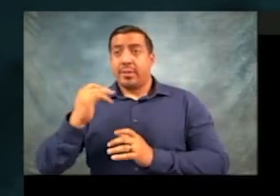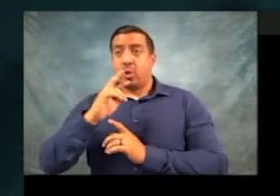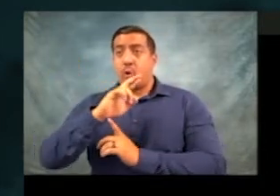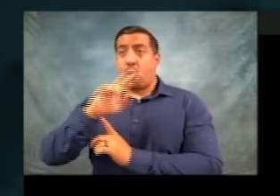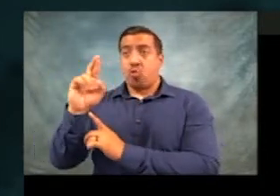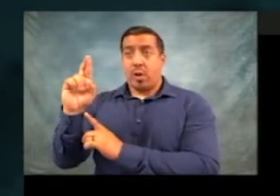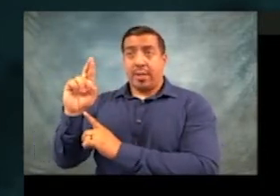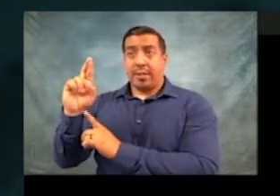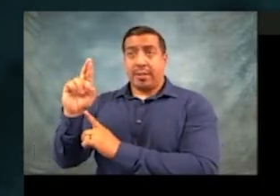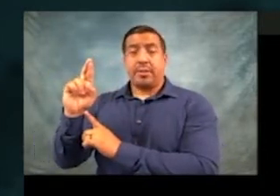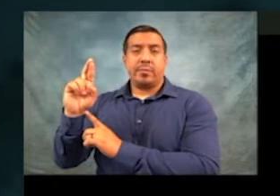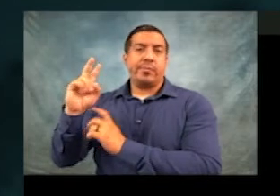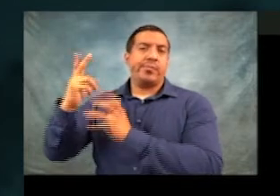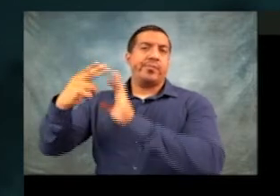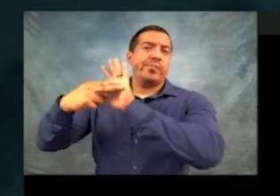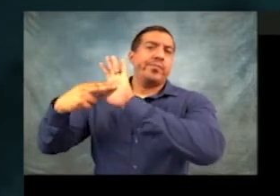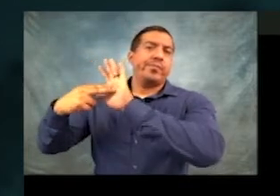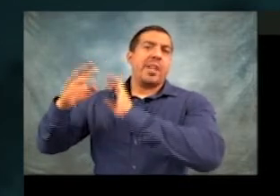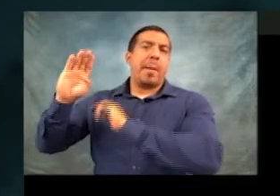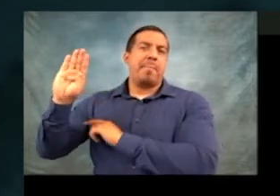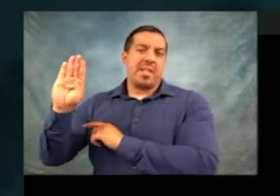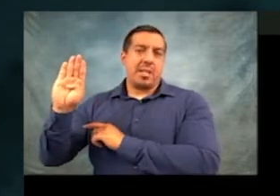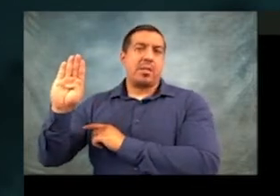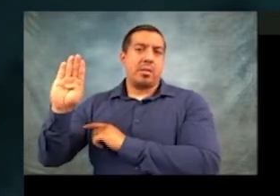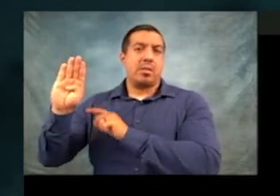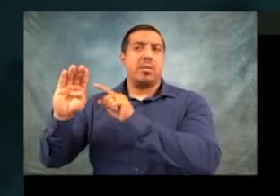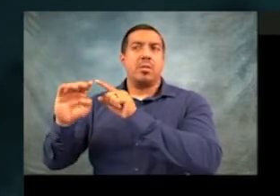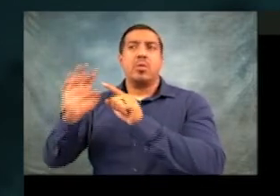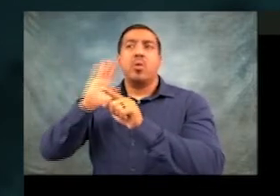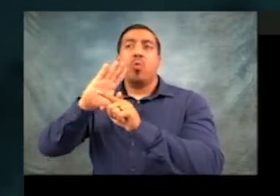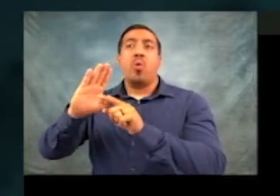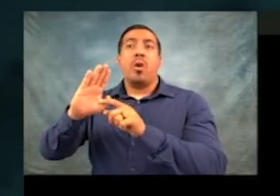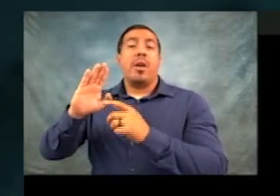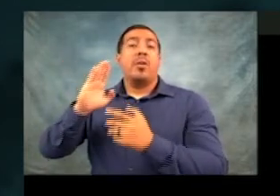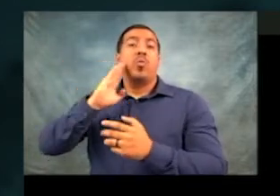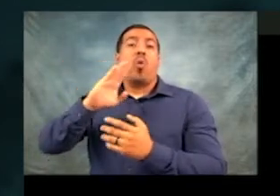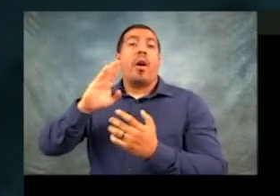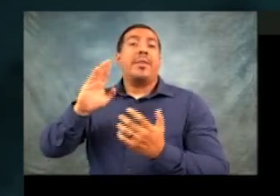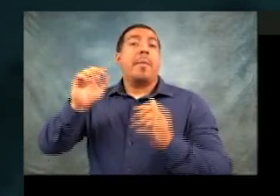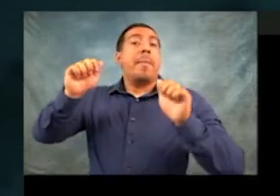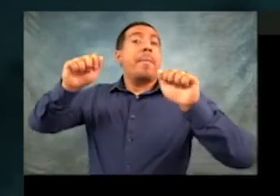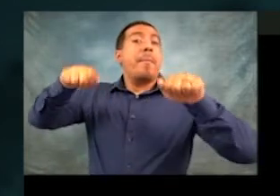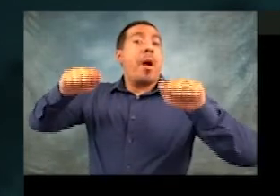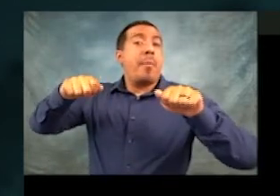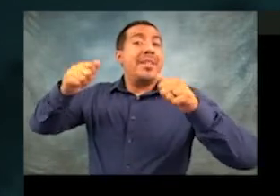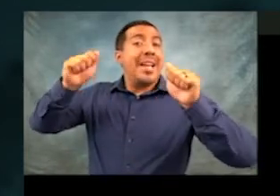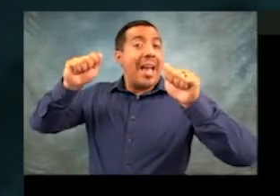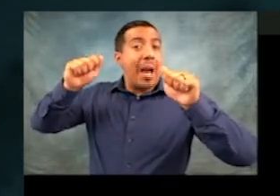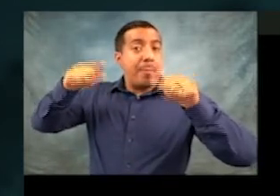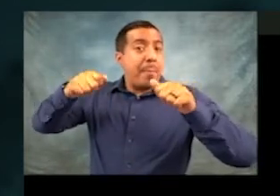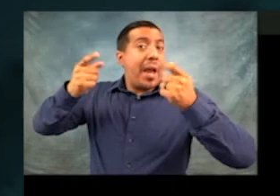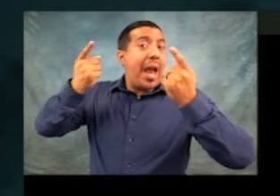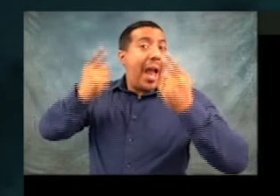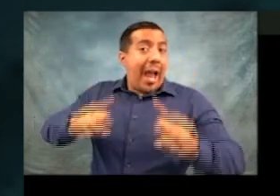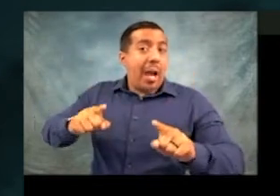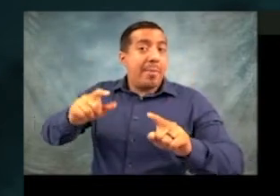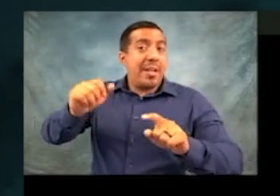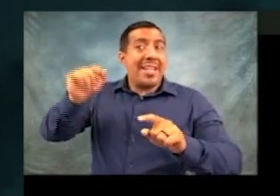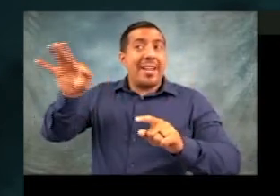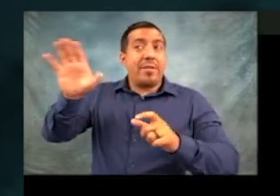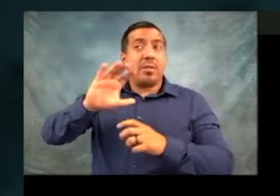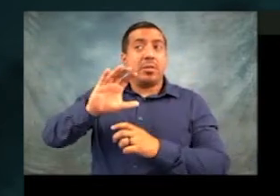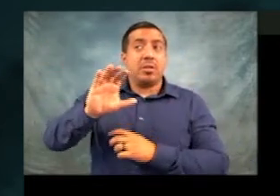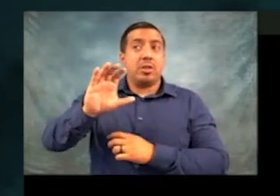right image, or what's labeled image B, is what would have happened had Laura shifted west 20